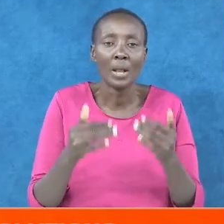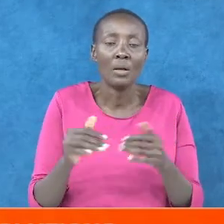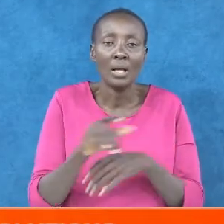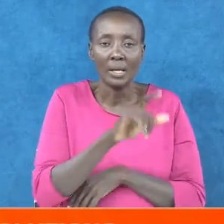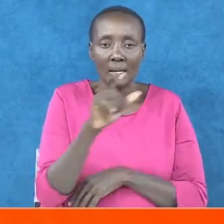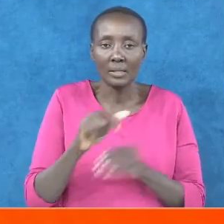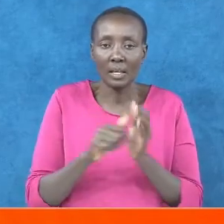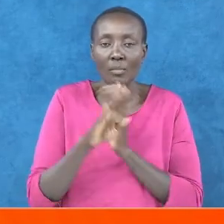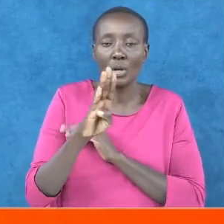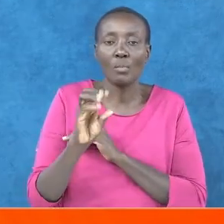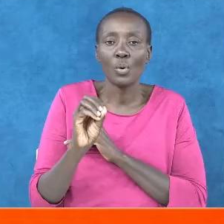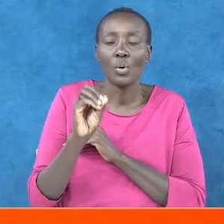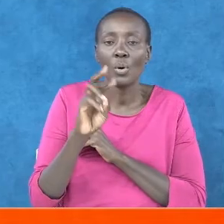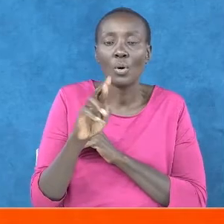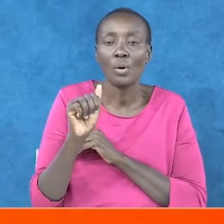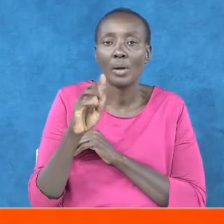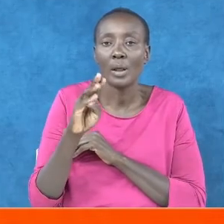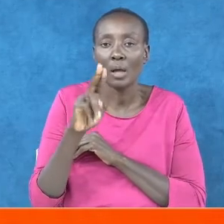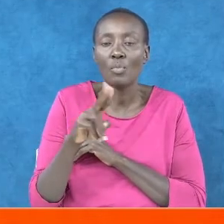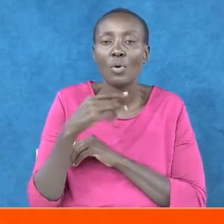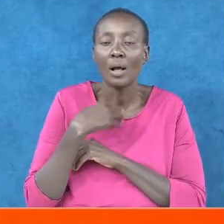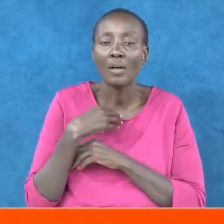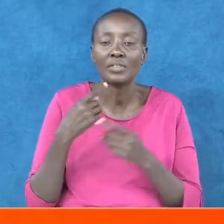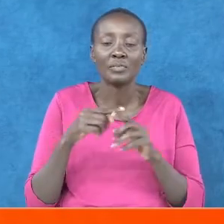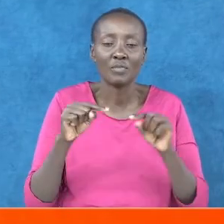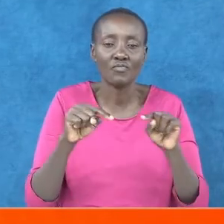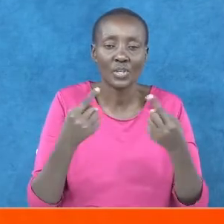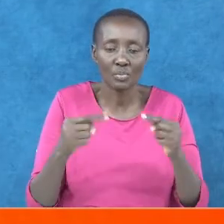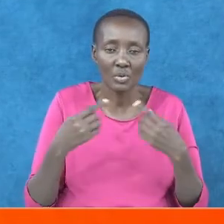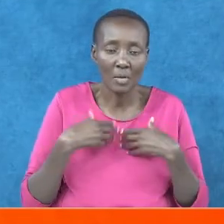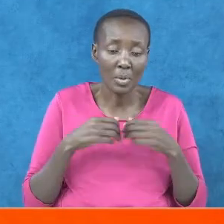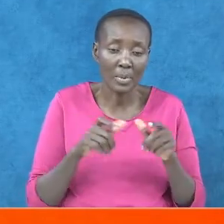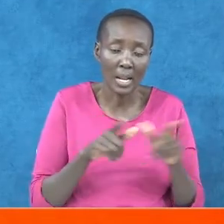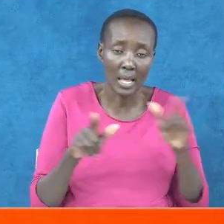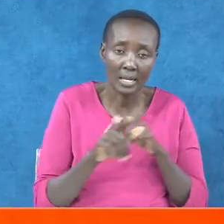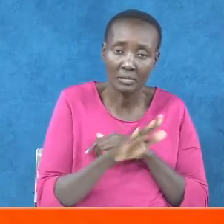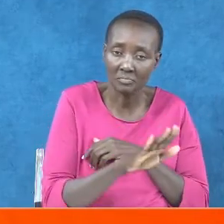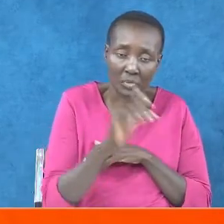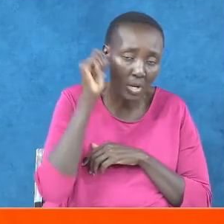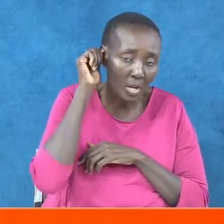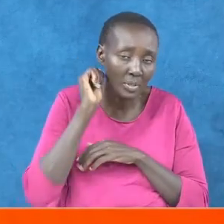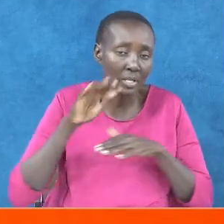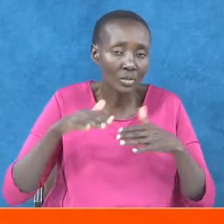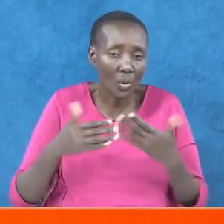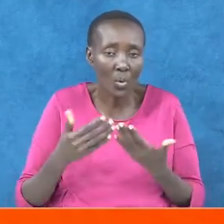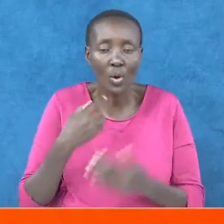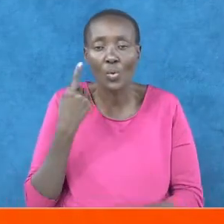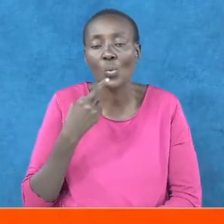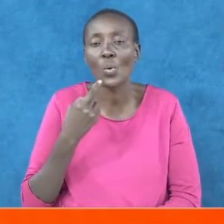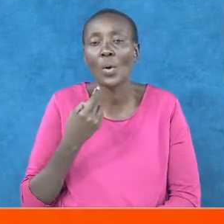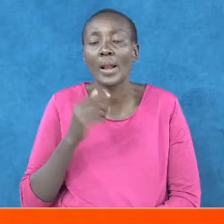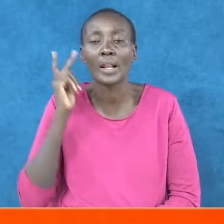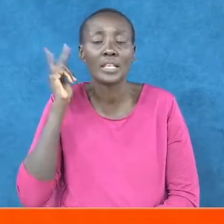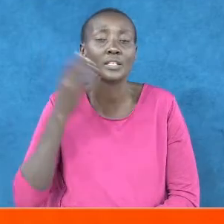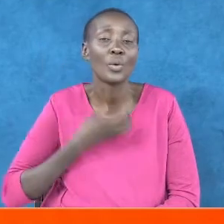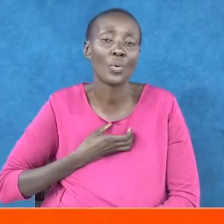like Borabu, what we call settlement schemes, and there were a lot of disputes over whether this land belonged to the Kipsigis or whether it belonged to the Kisii. Then